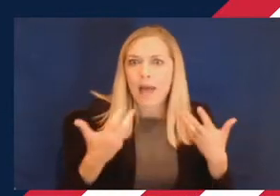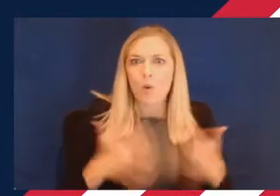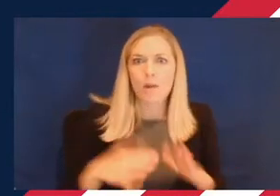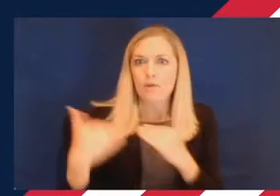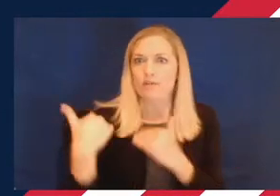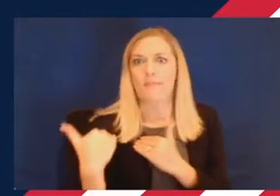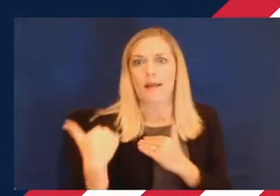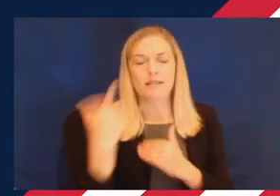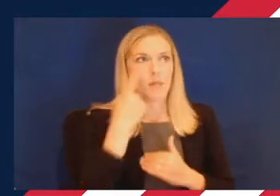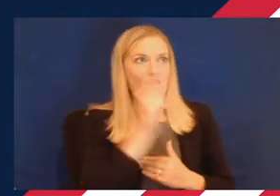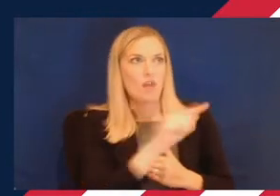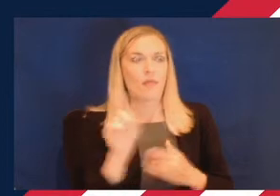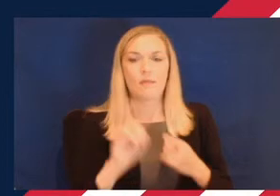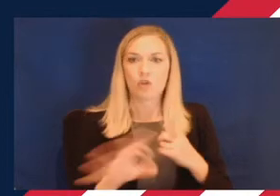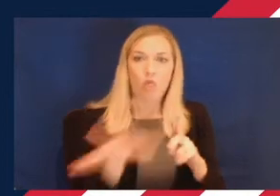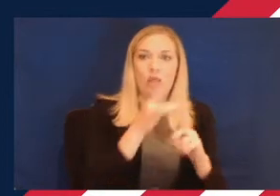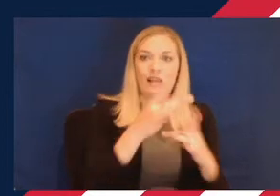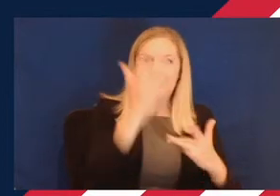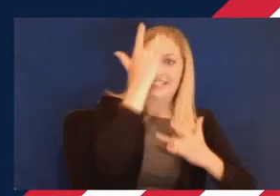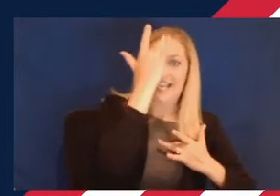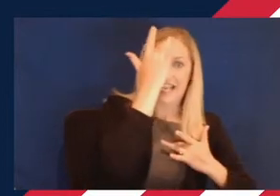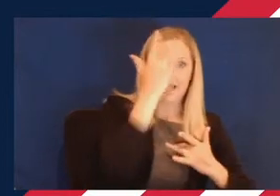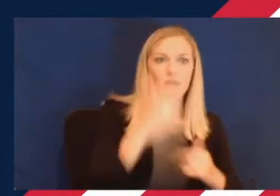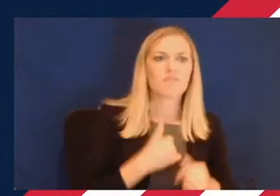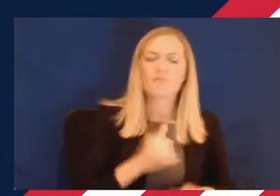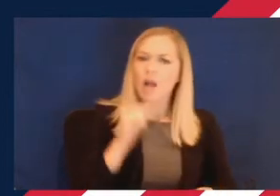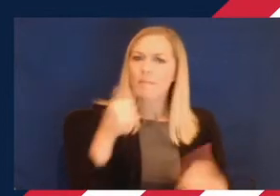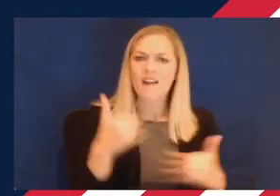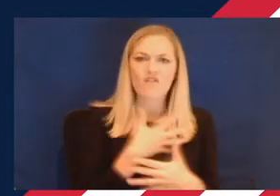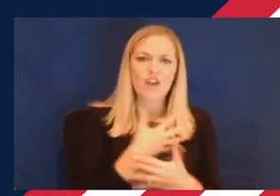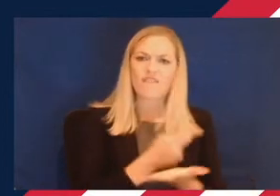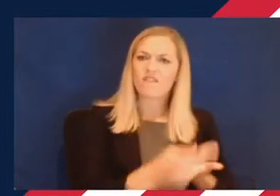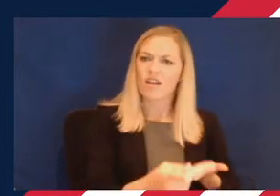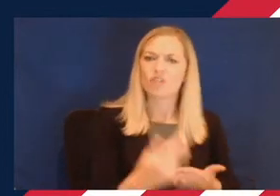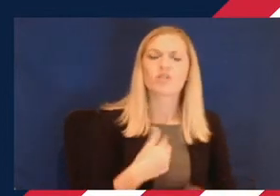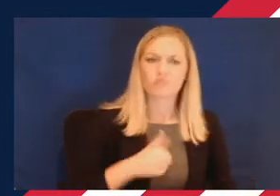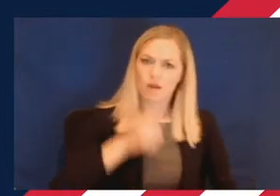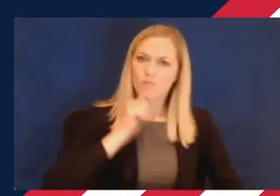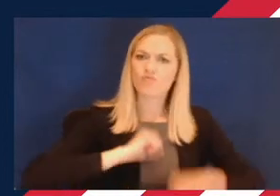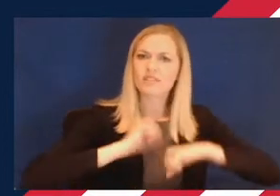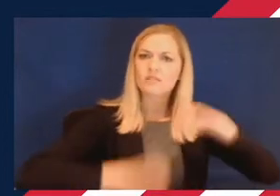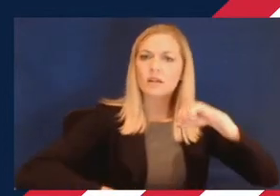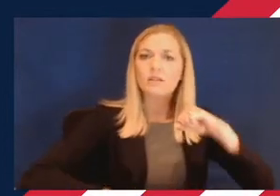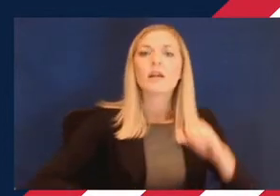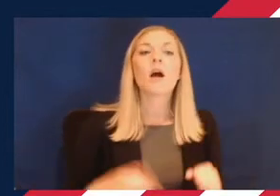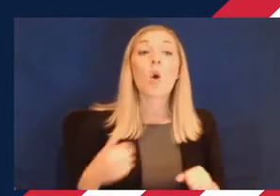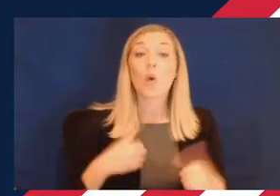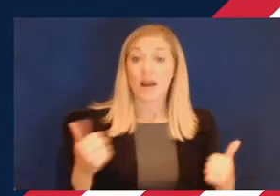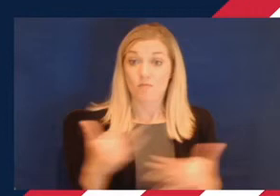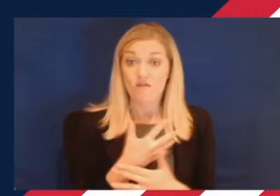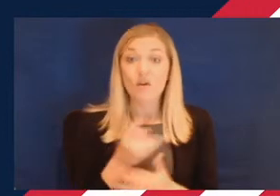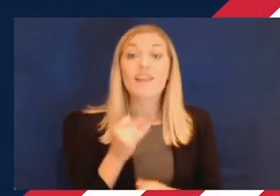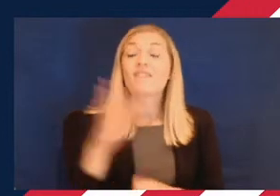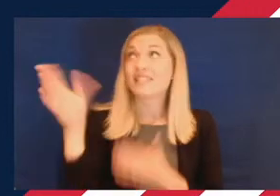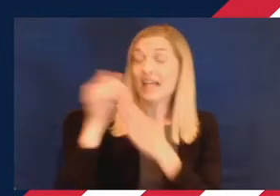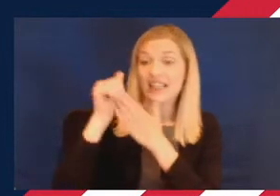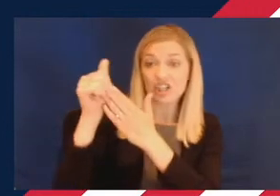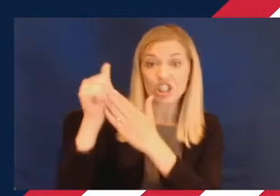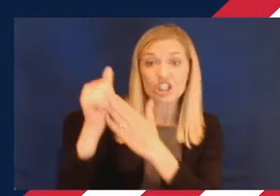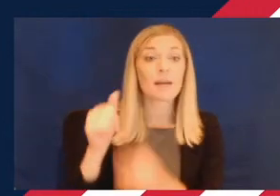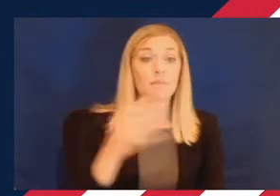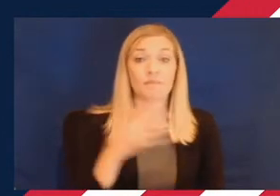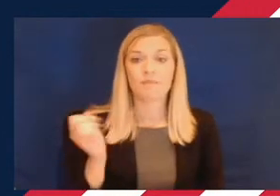taco stand. I'm not afraid of failure. I'm resilient. What I'm afraid of is the leadership and the lack of little guys like